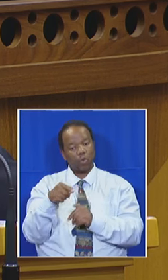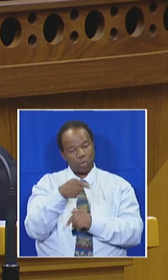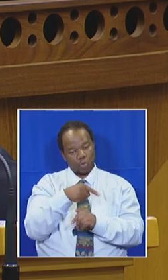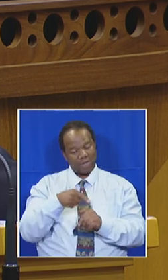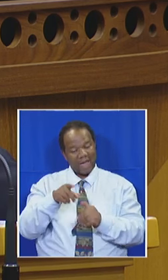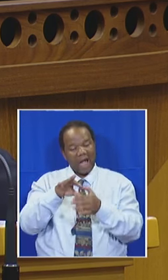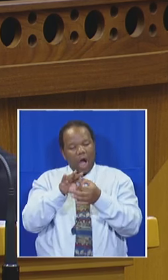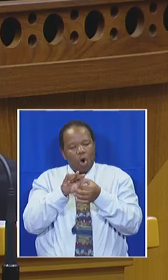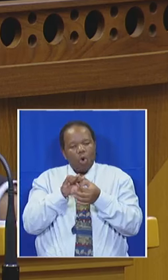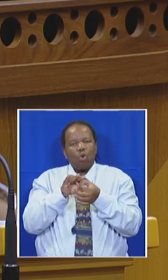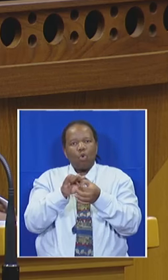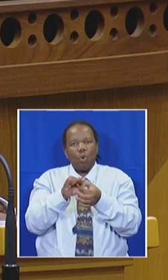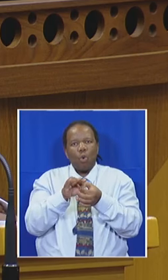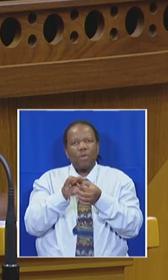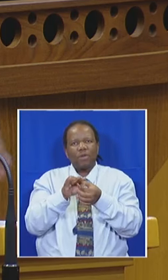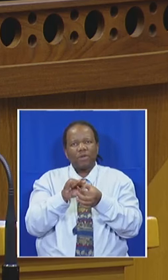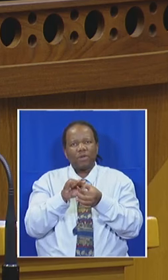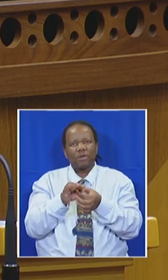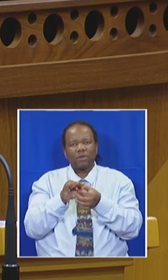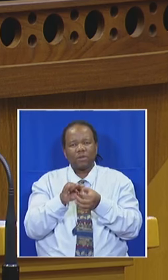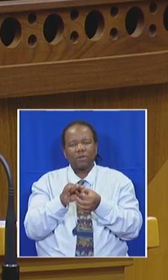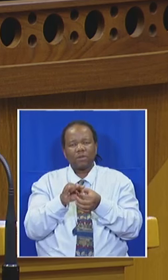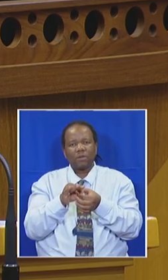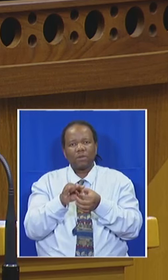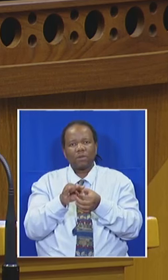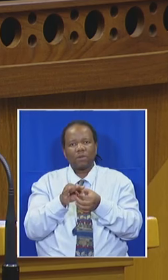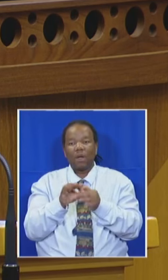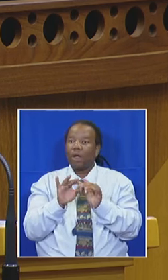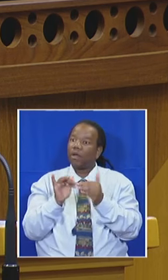to the energy mix to ensure